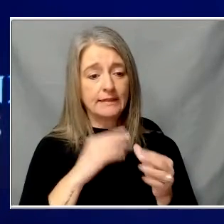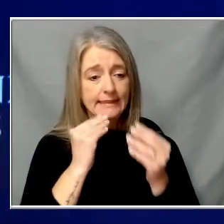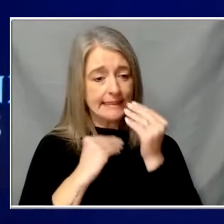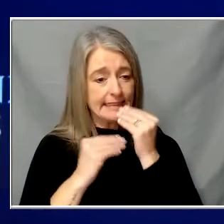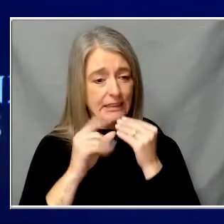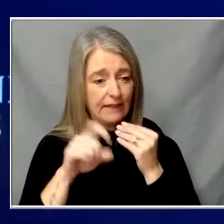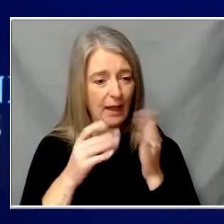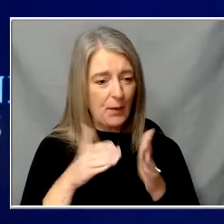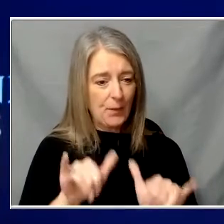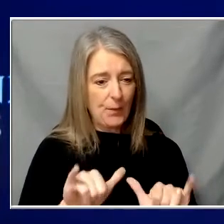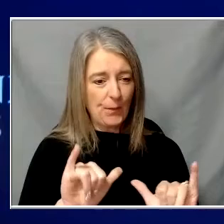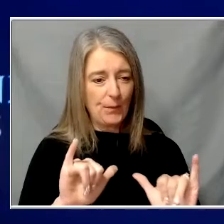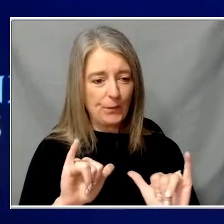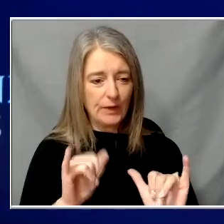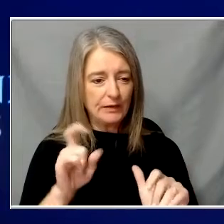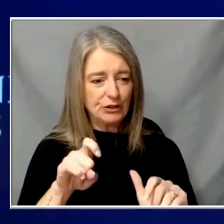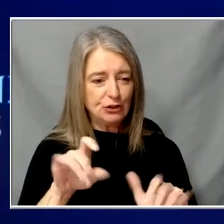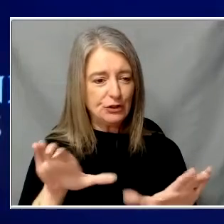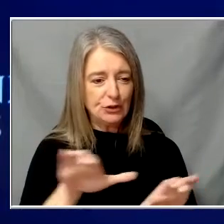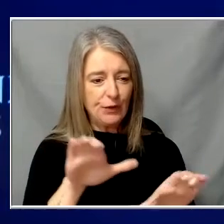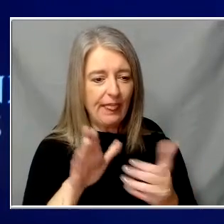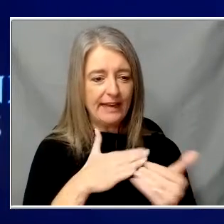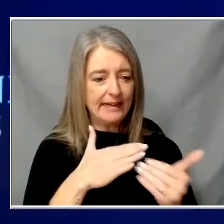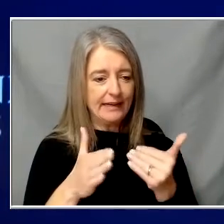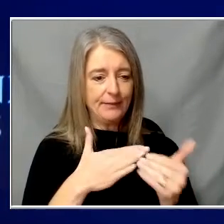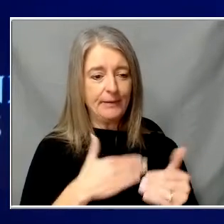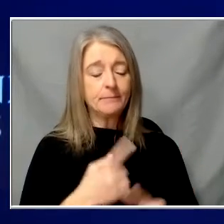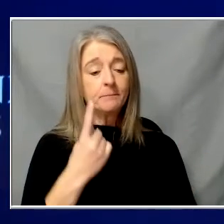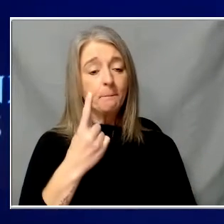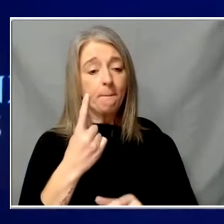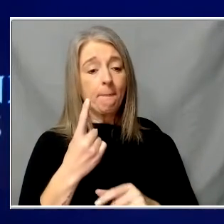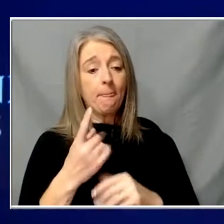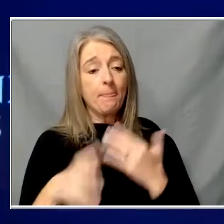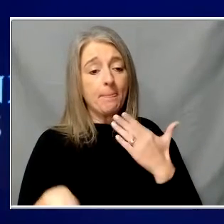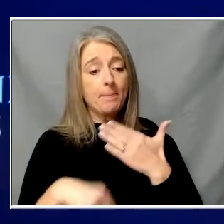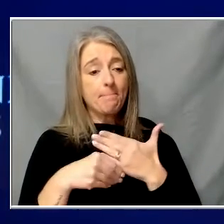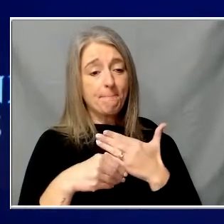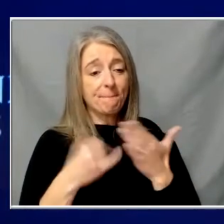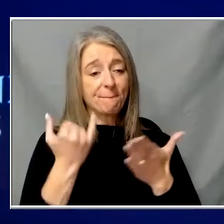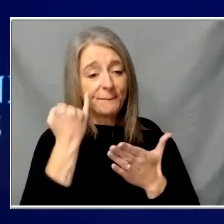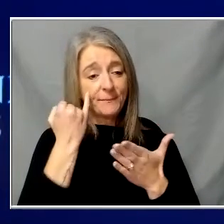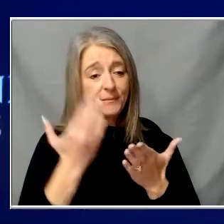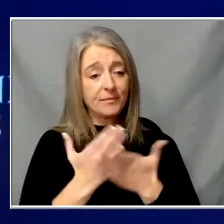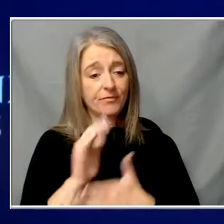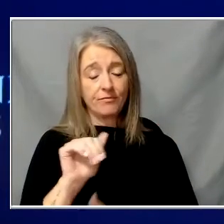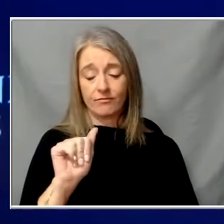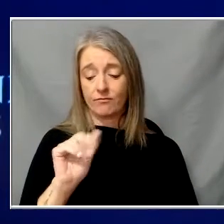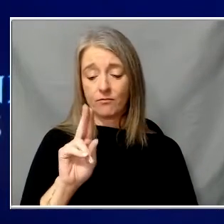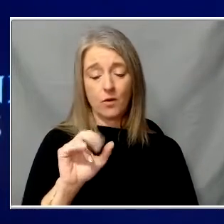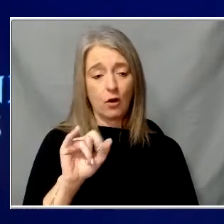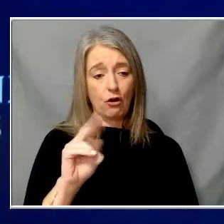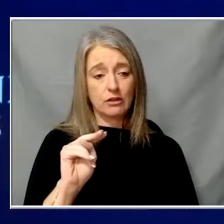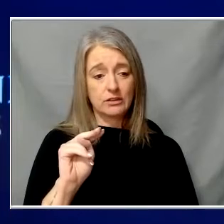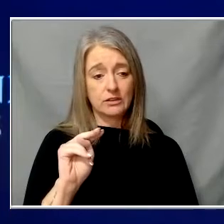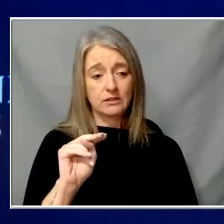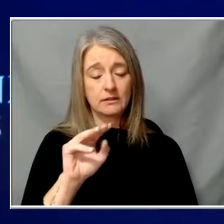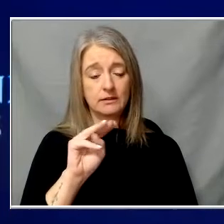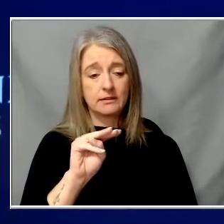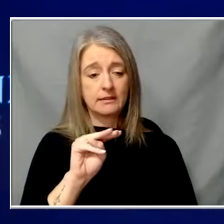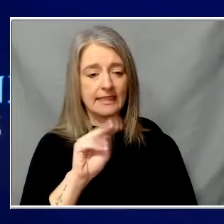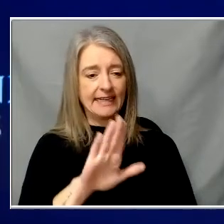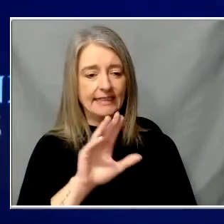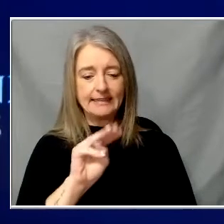anyway, so it's healthy as well. One thing I just want to say, if that's okay, Austin's mission, right, what he's doing,